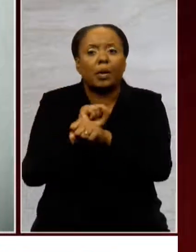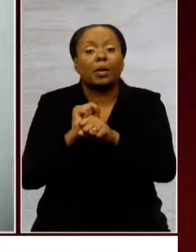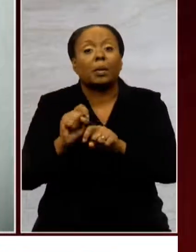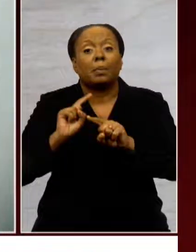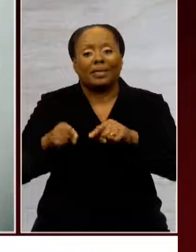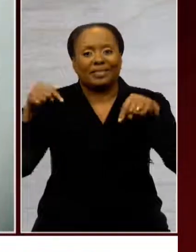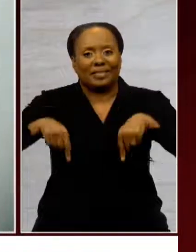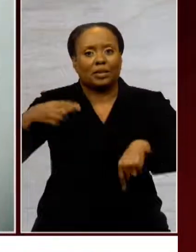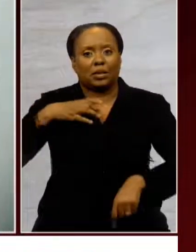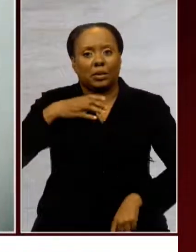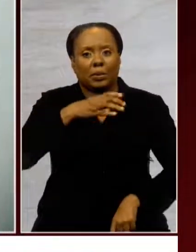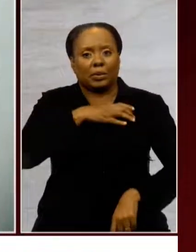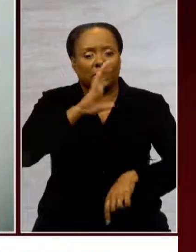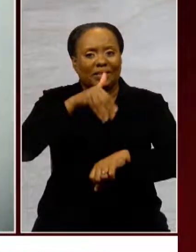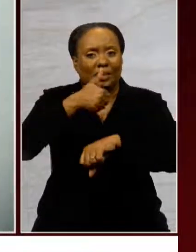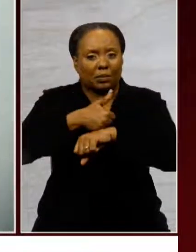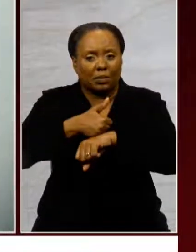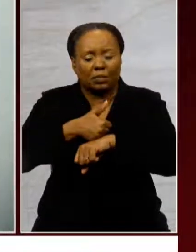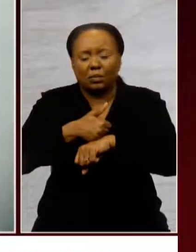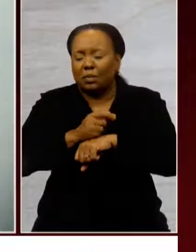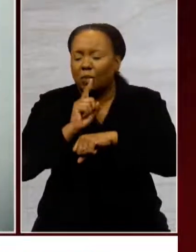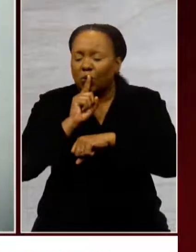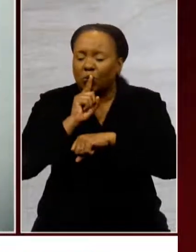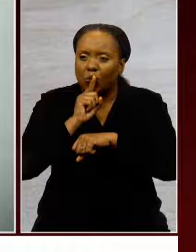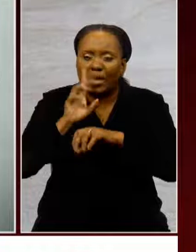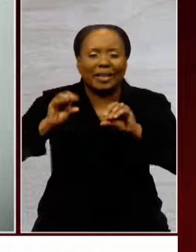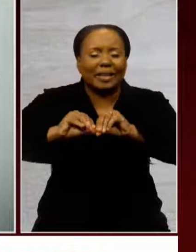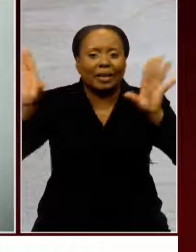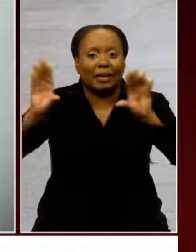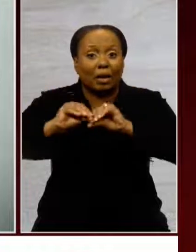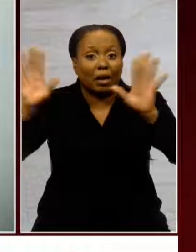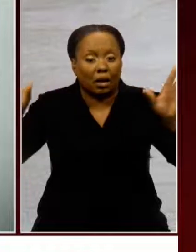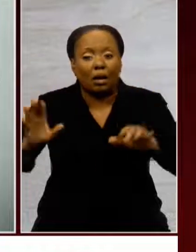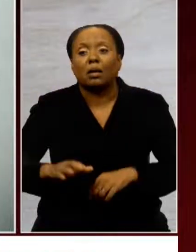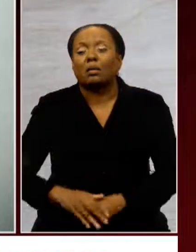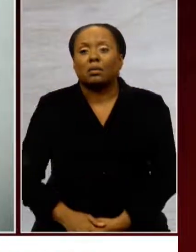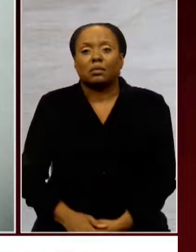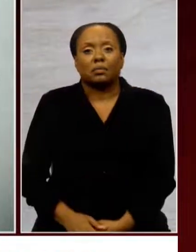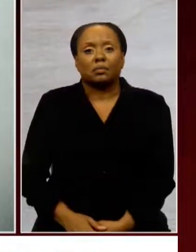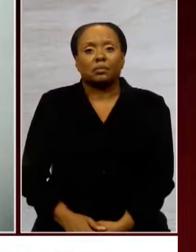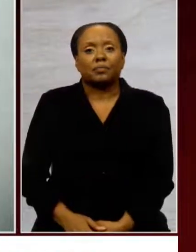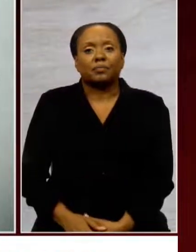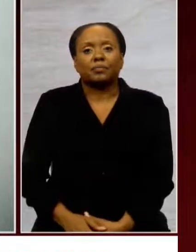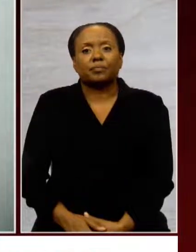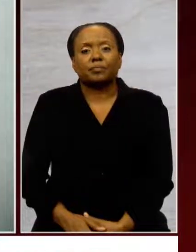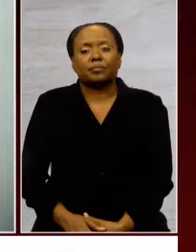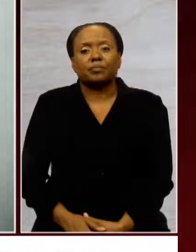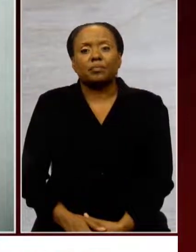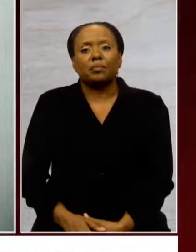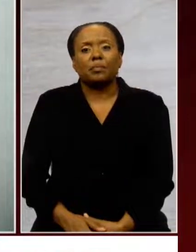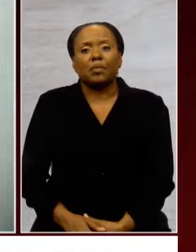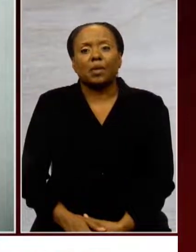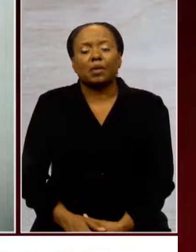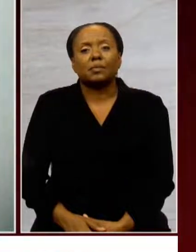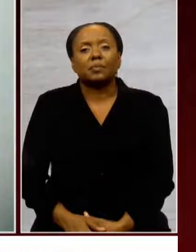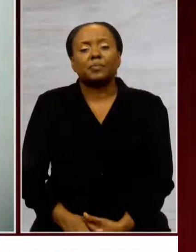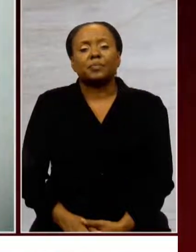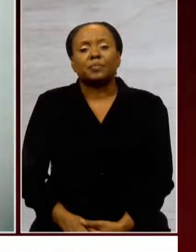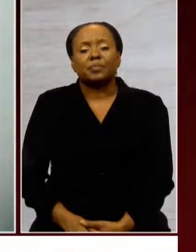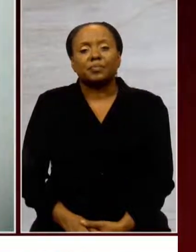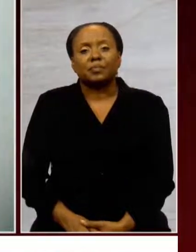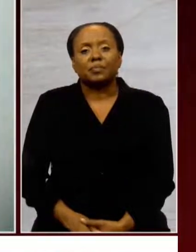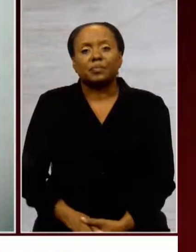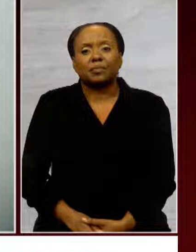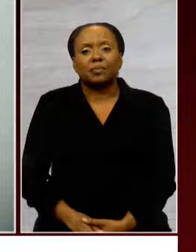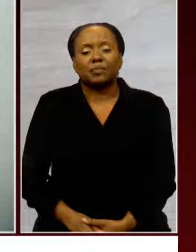committee's work is very comprehensive because the lives of persons with disabilities, sometimes people think that